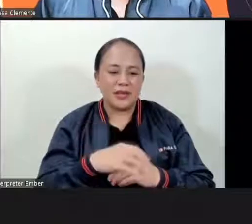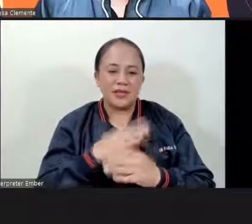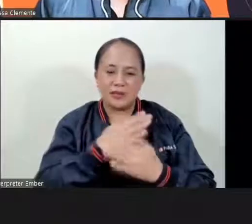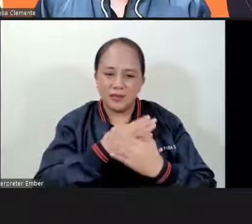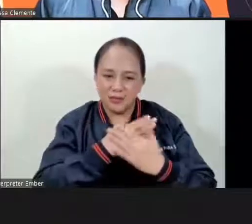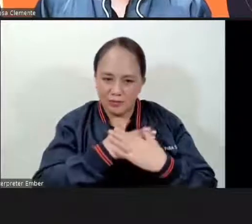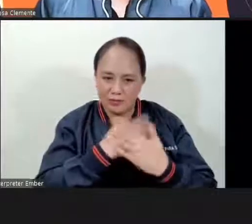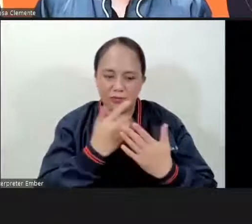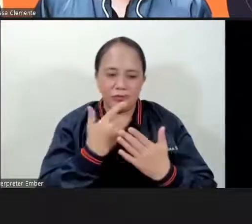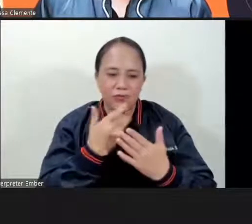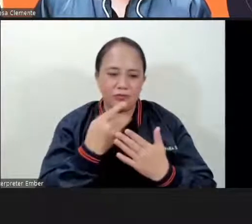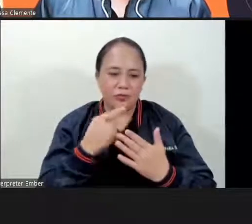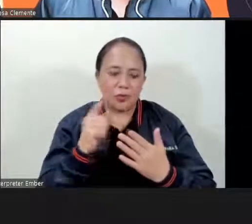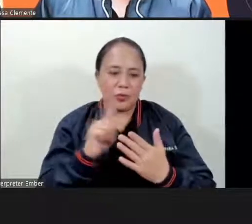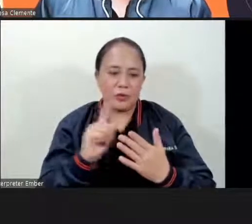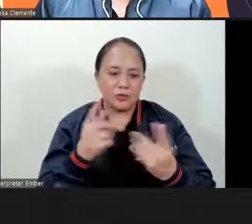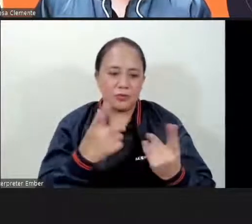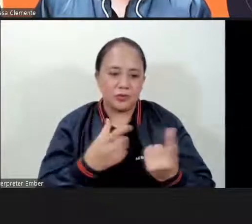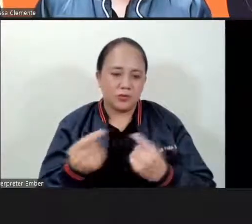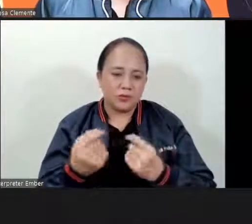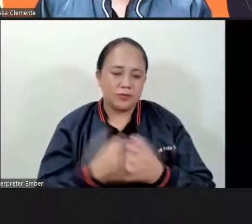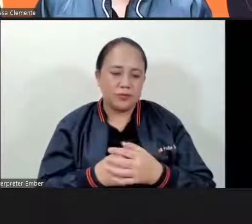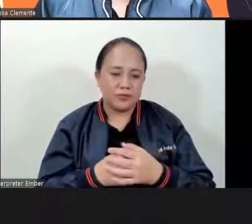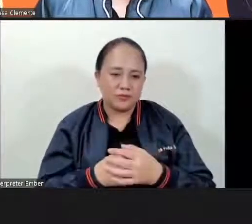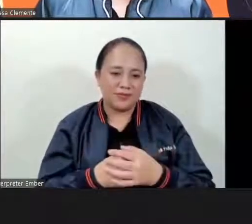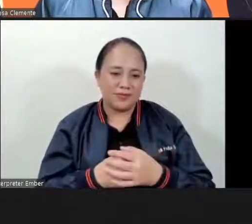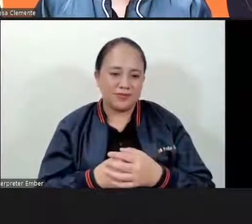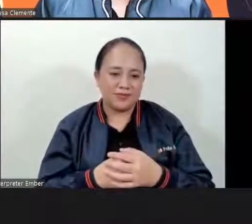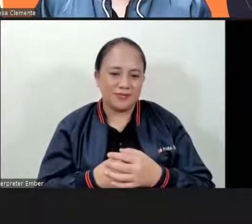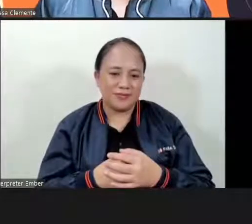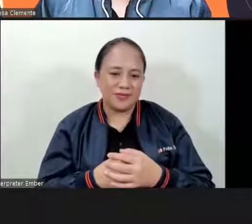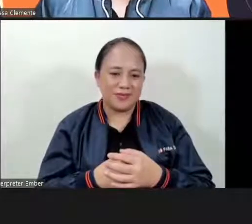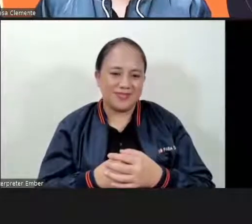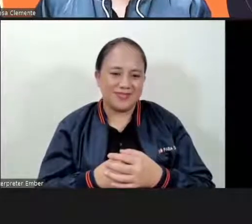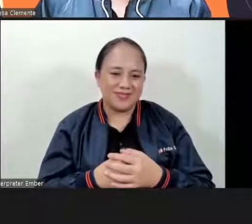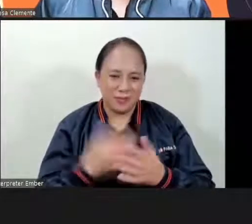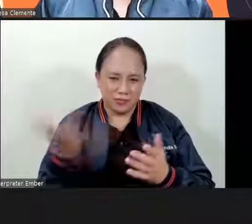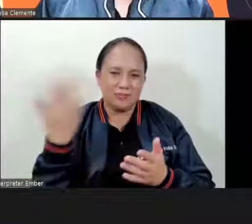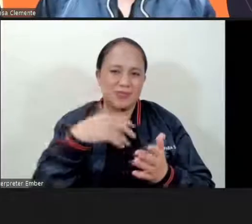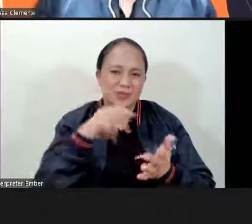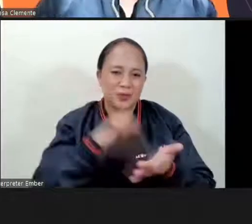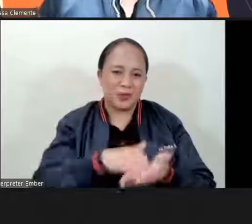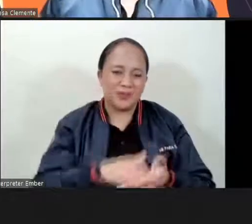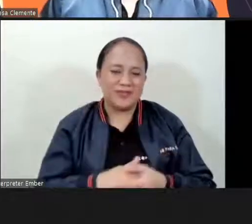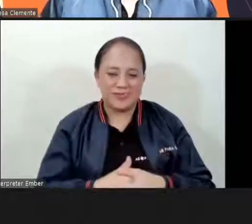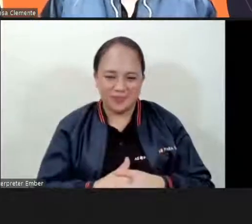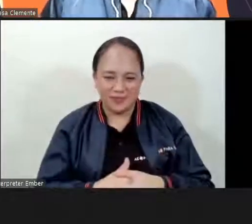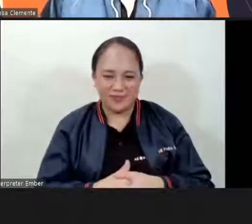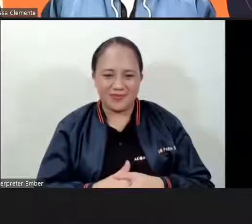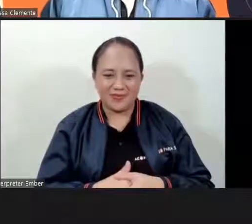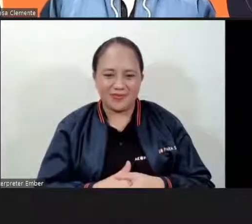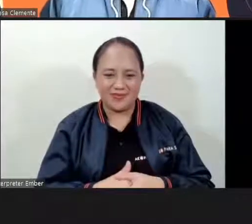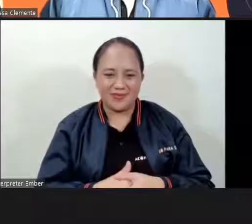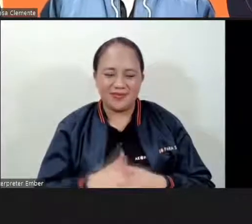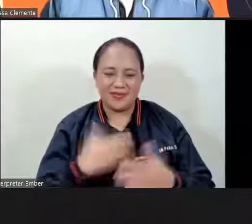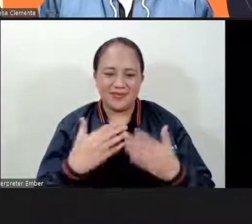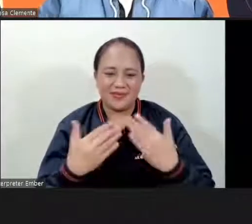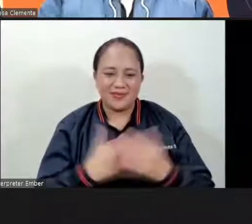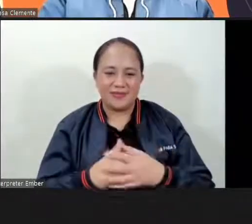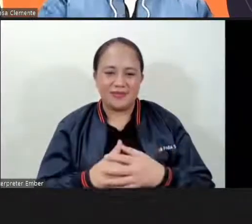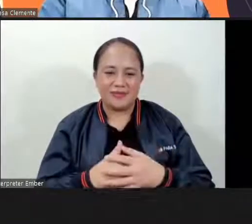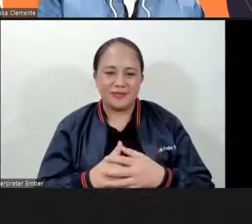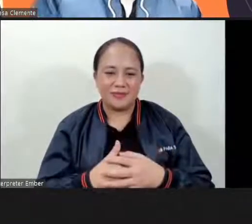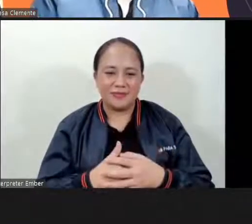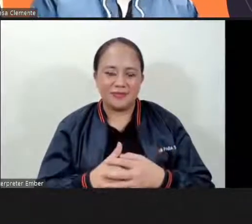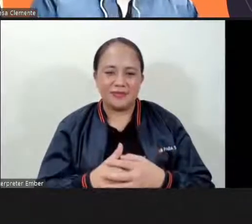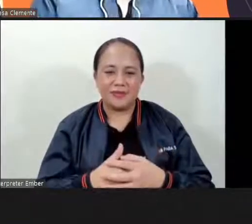for what we do. So, yun. Enroll na po kayo. Thank you, Dr. Ramel. And